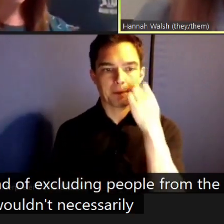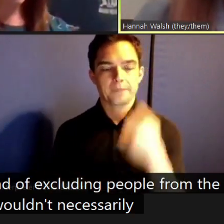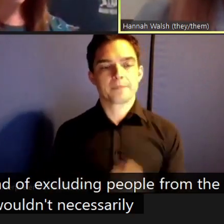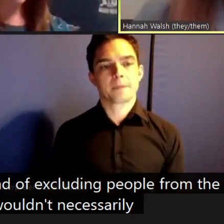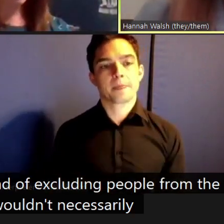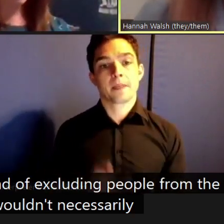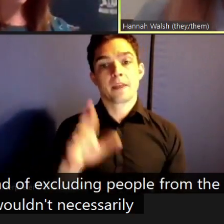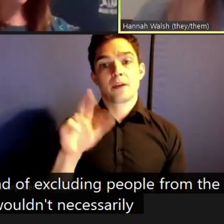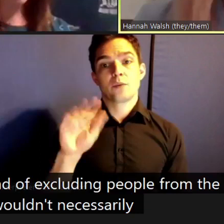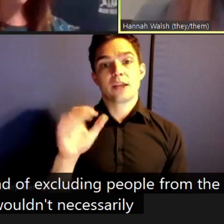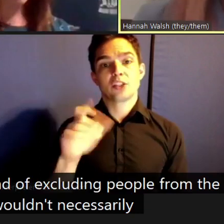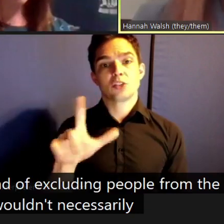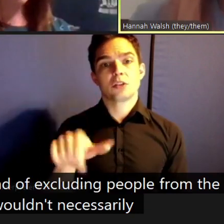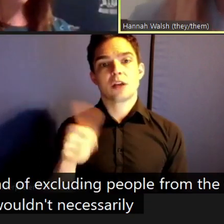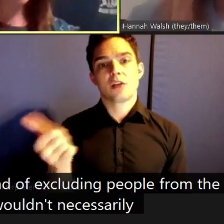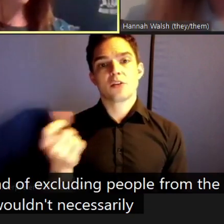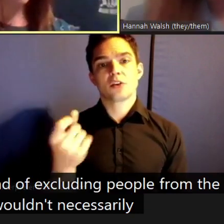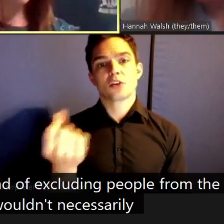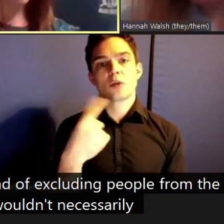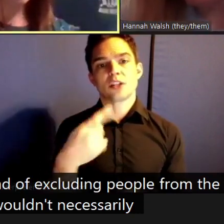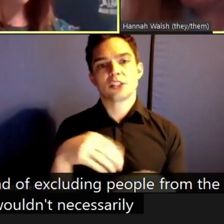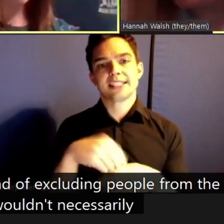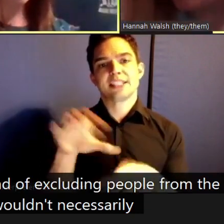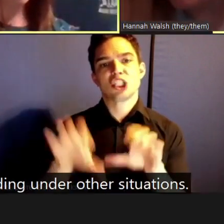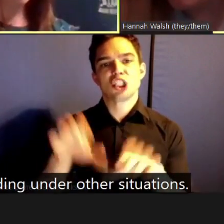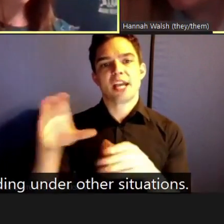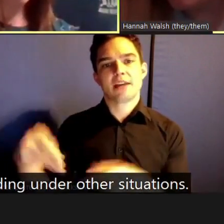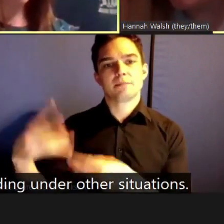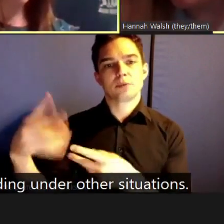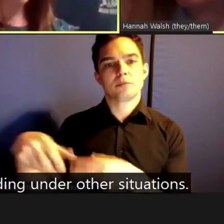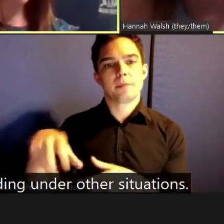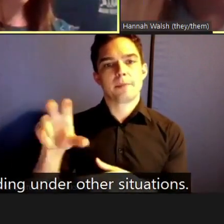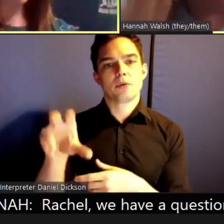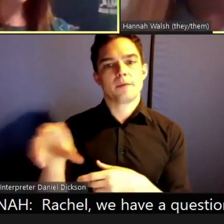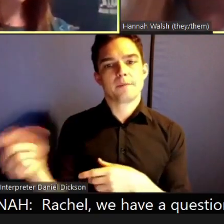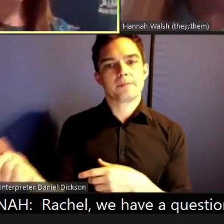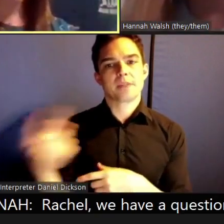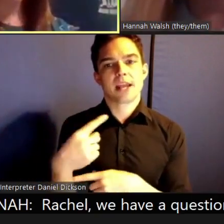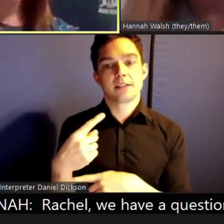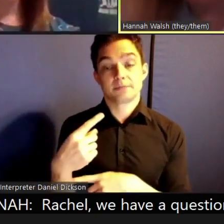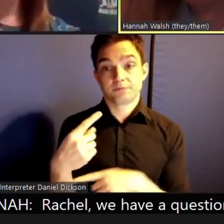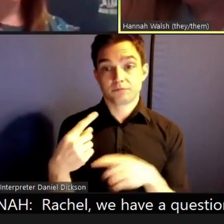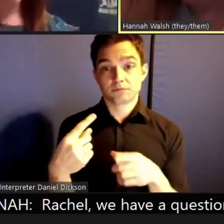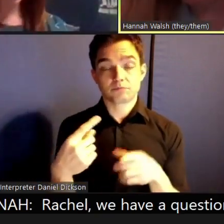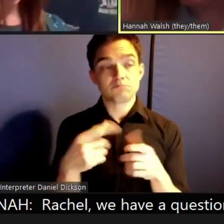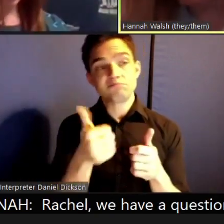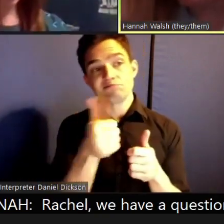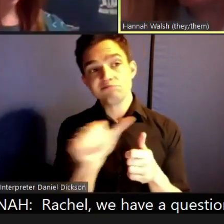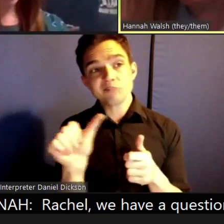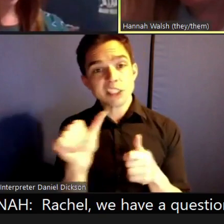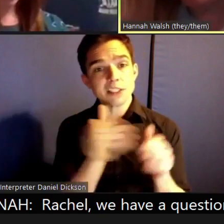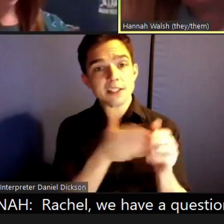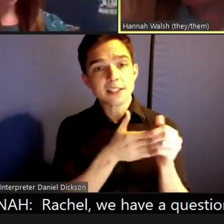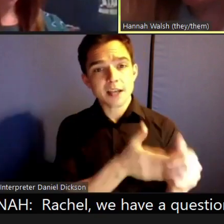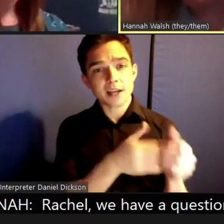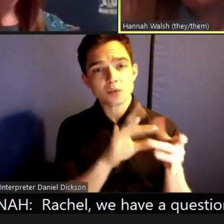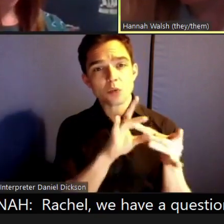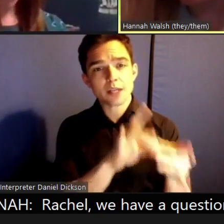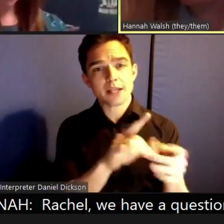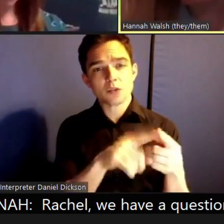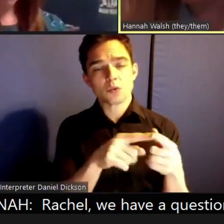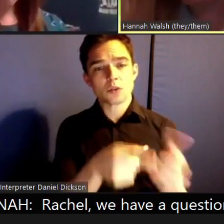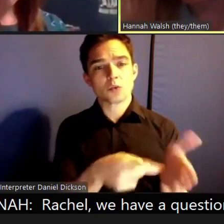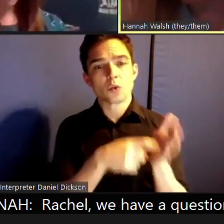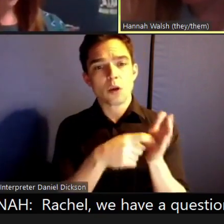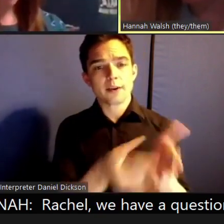Rachel, we have a question in the chat asking if there is any guidance about requiring or